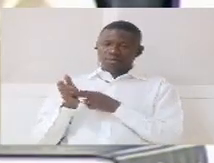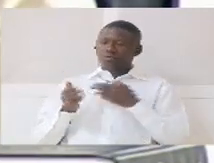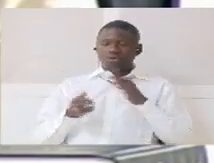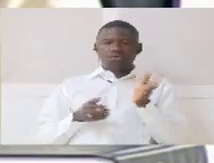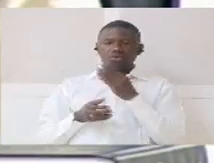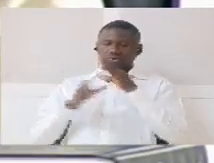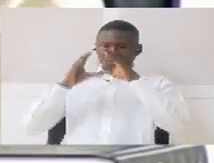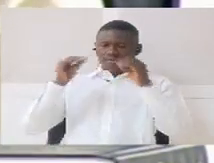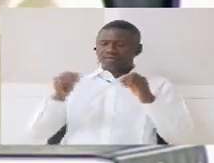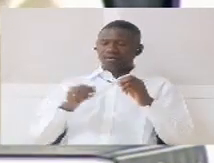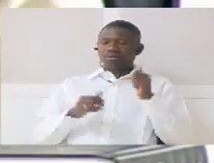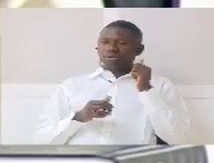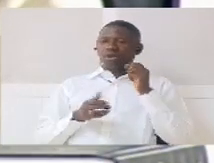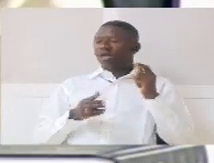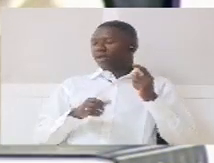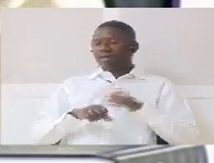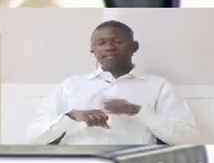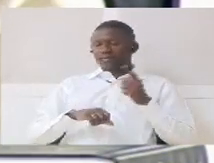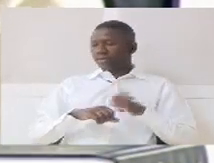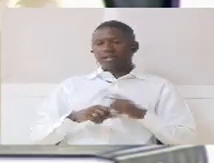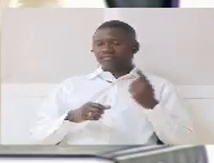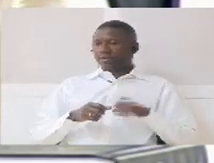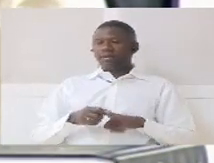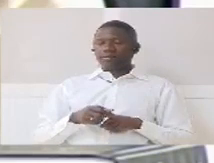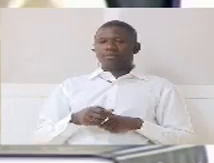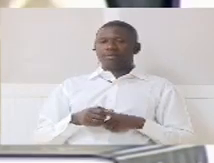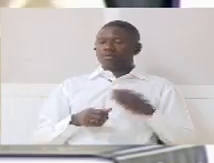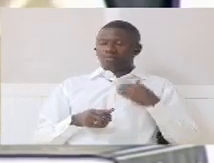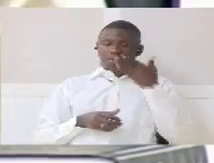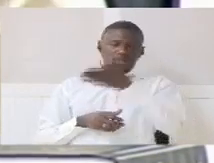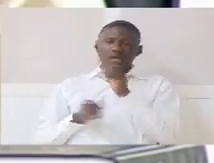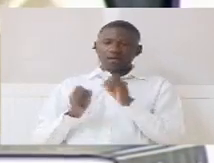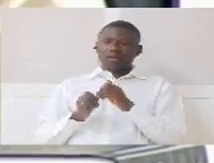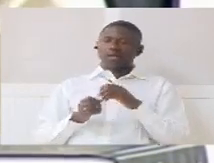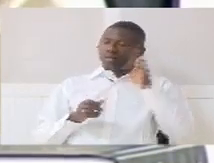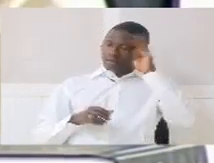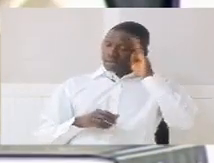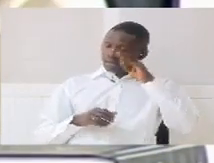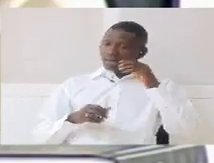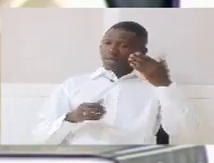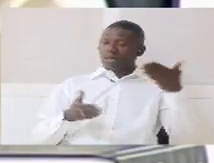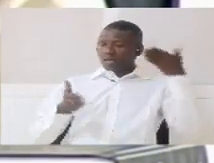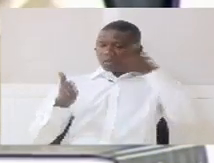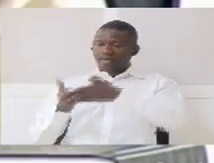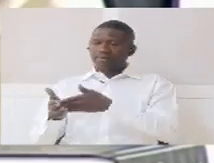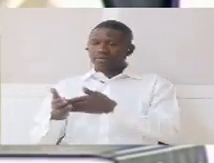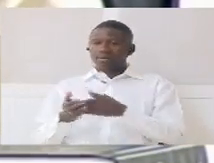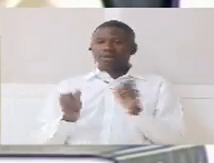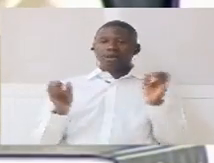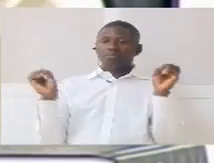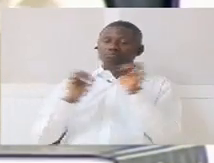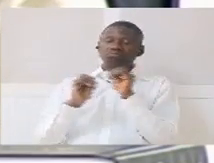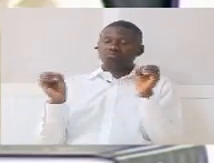office regularly. Mantaraji. I was in there. I didn't know that. And the pardon came. Nobody informed me. Nobody informed me. Nobody informed